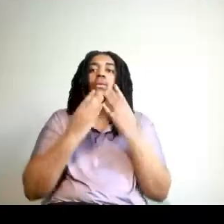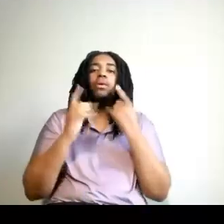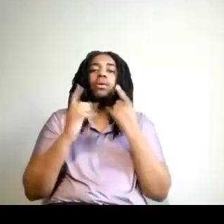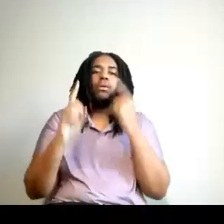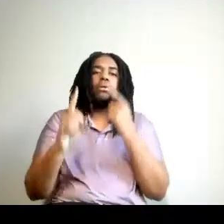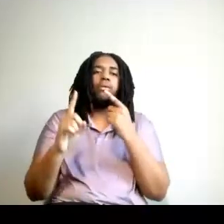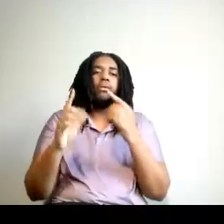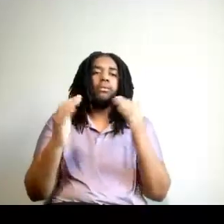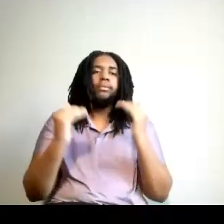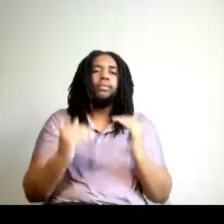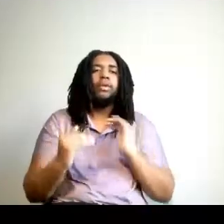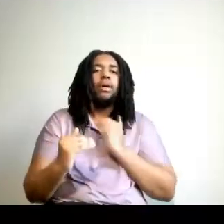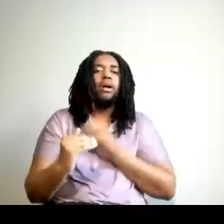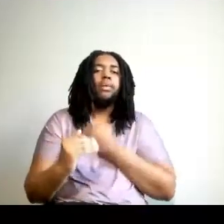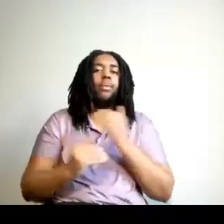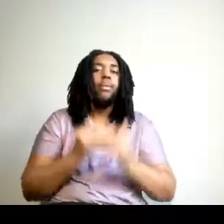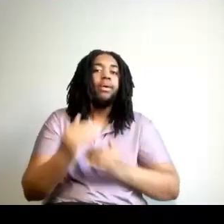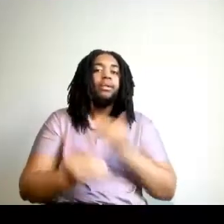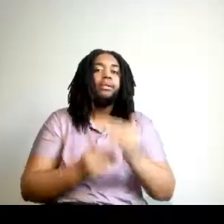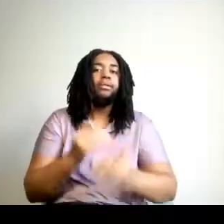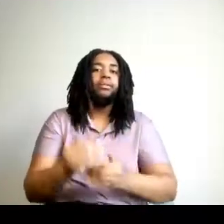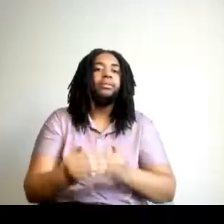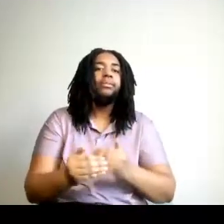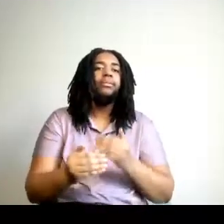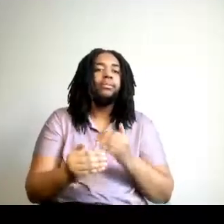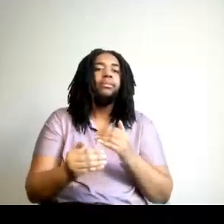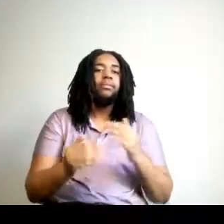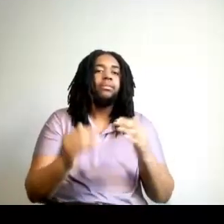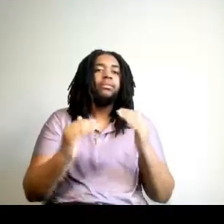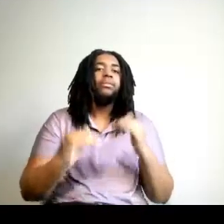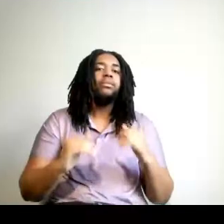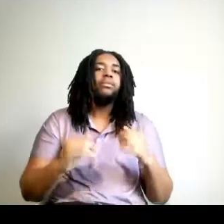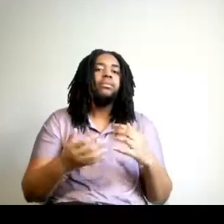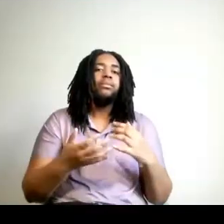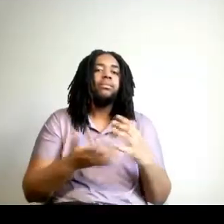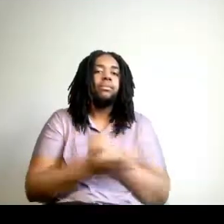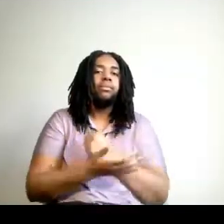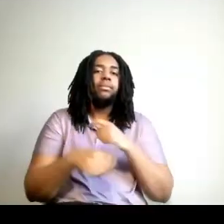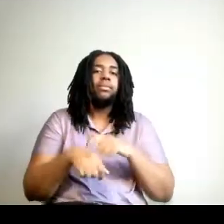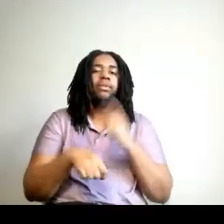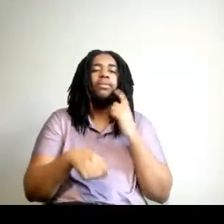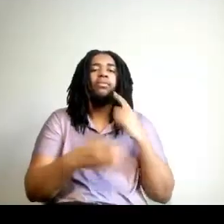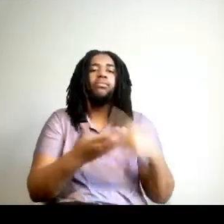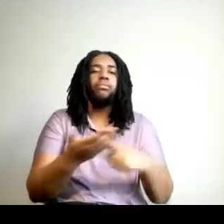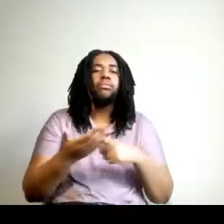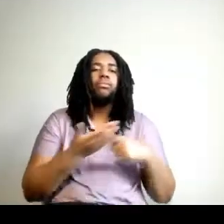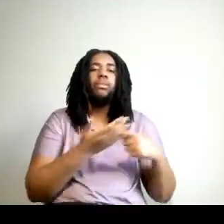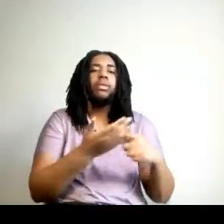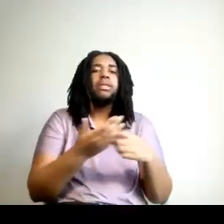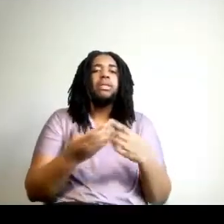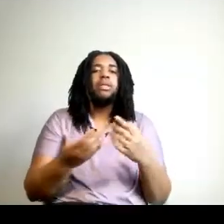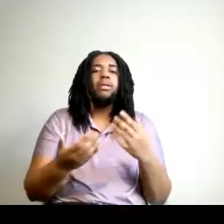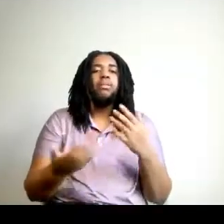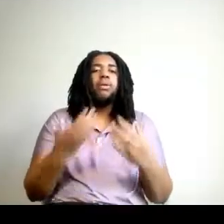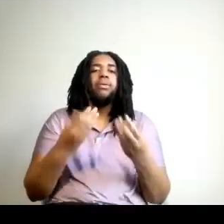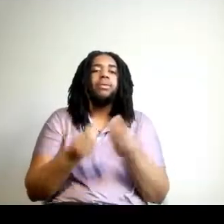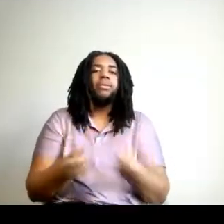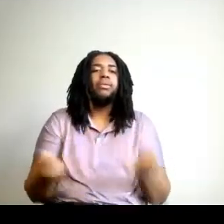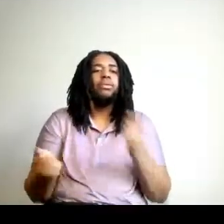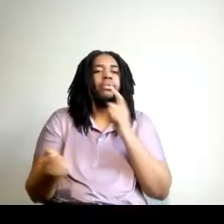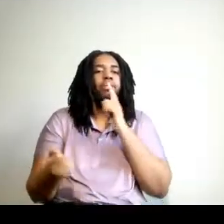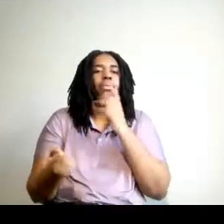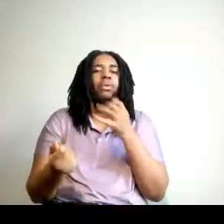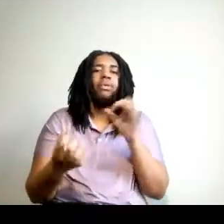our process, and then we'll have some time for discussion about possible solutions and really wanting to get your